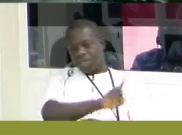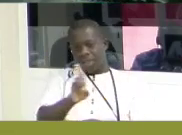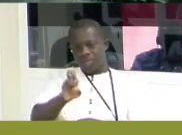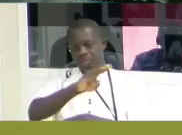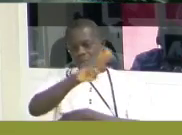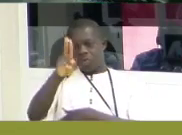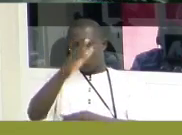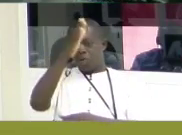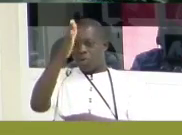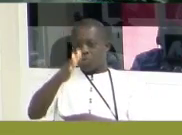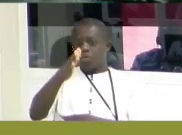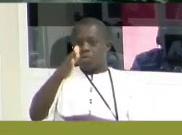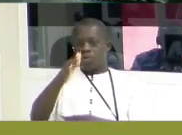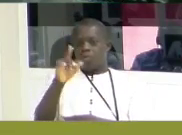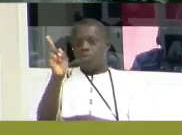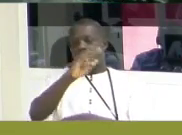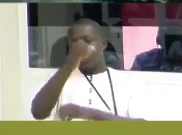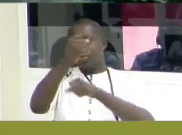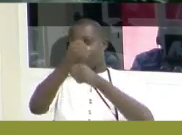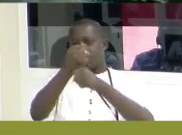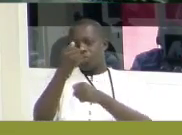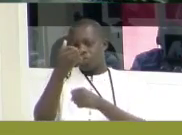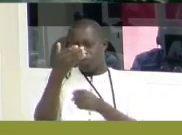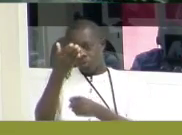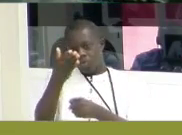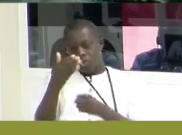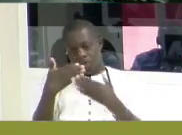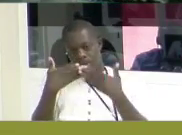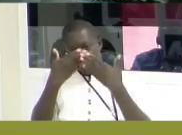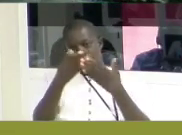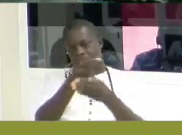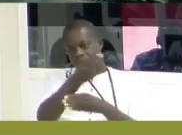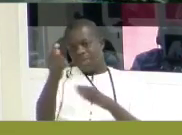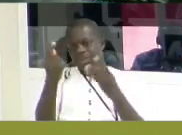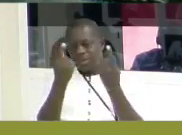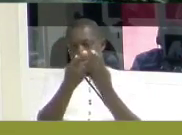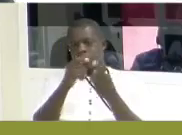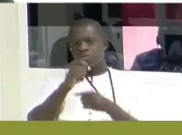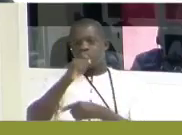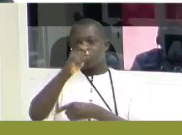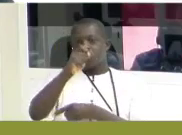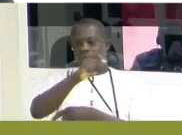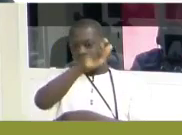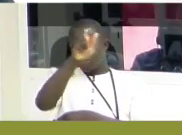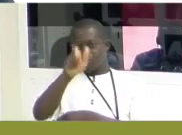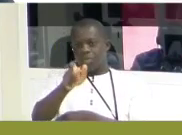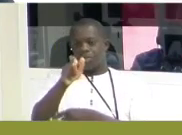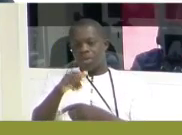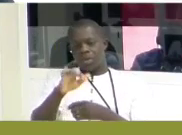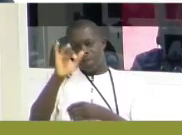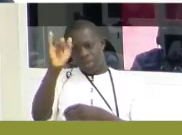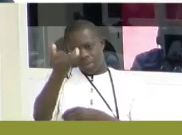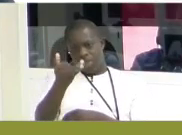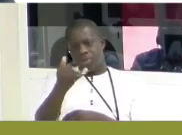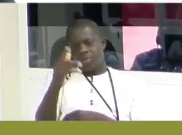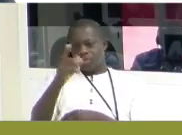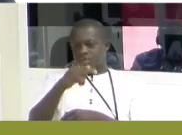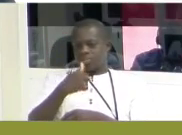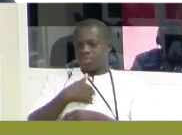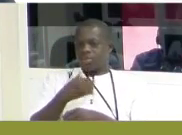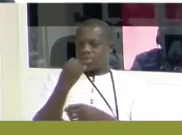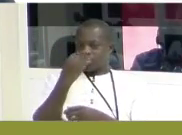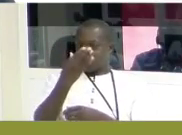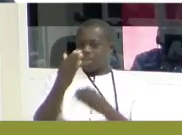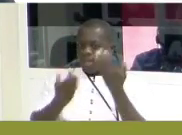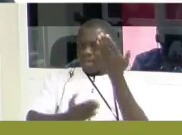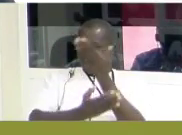to actually say these things to the journalist? Yes, that's what I just explained earlier on. If I